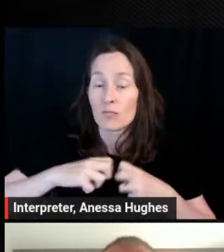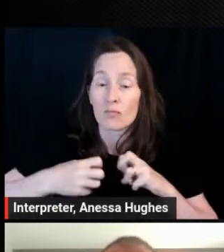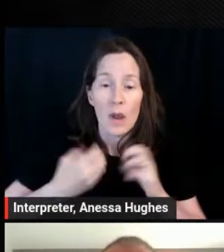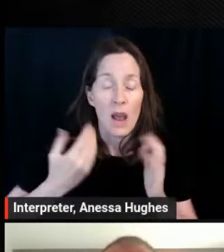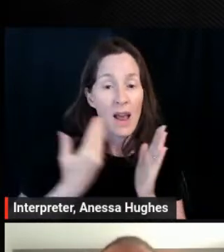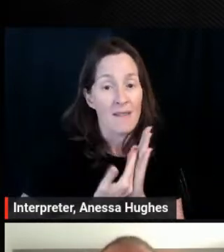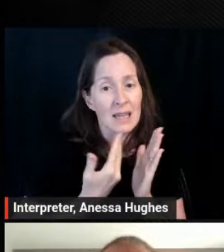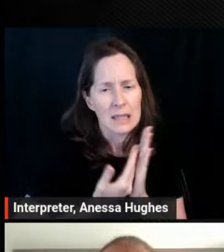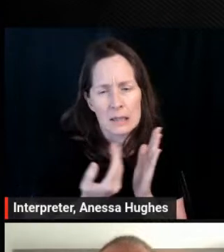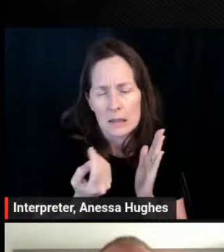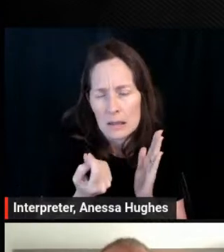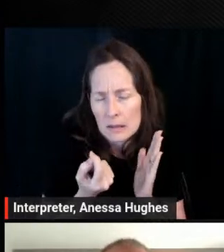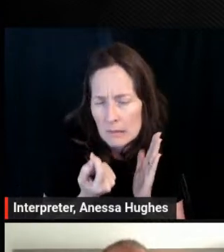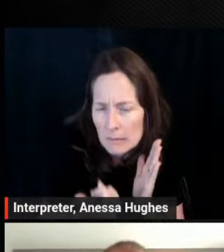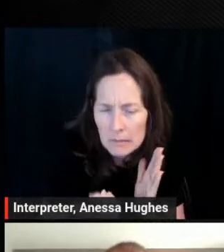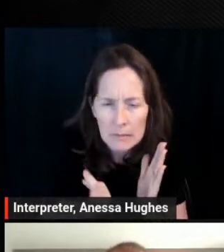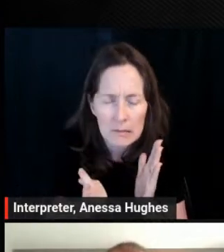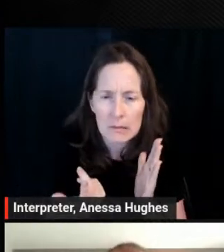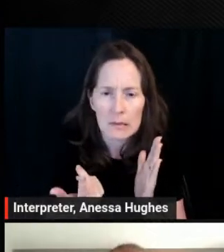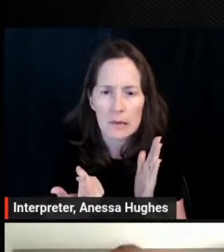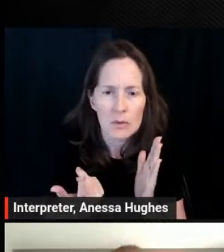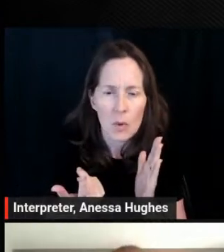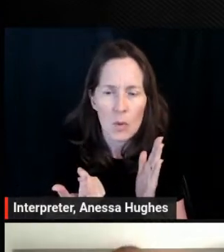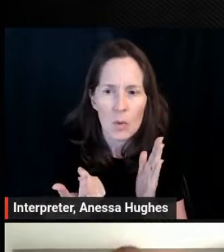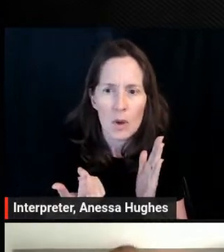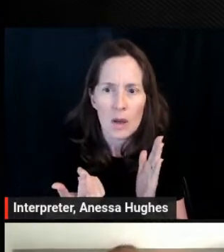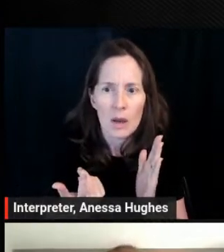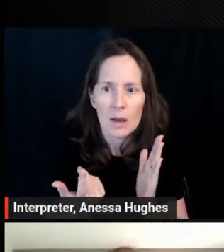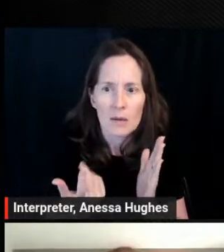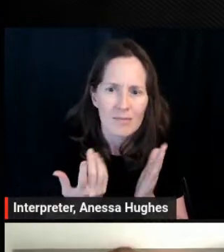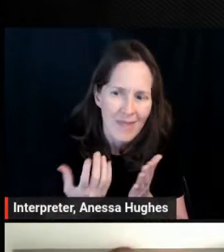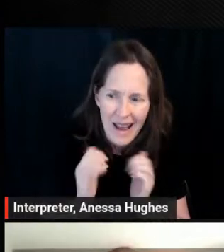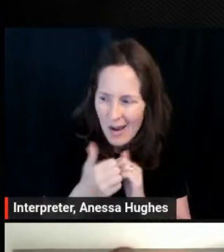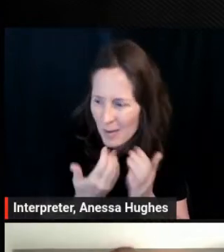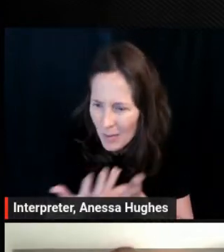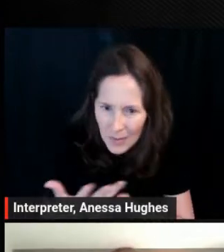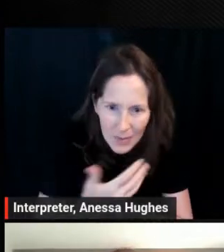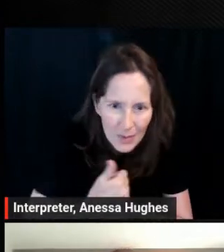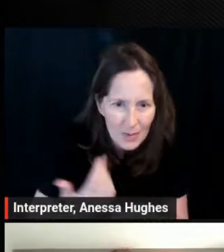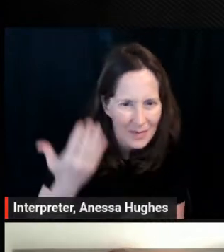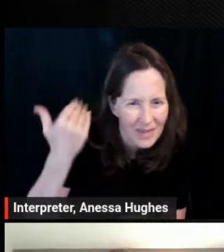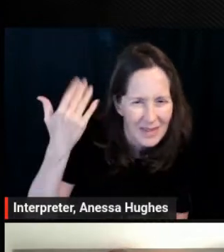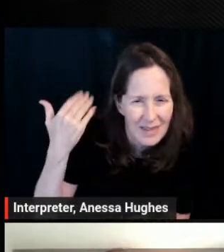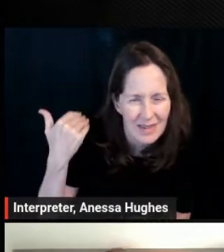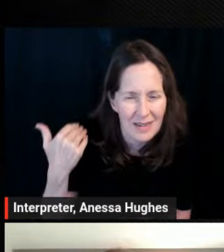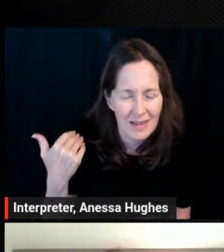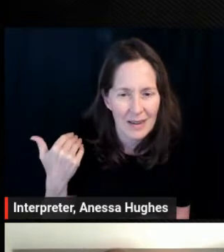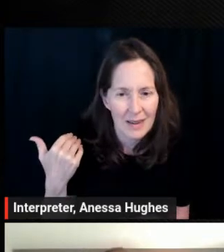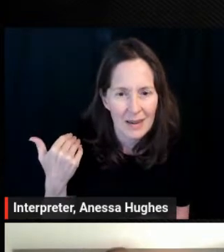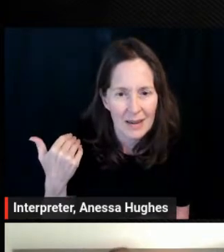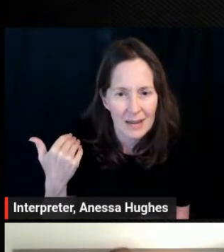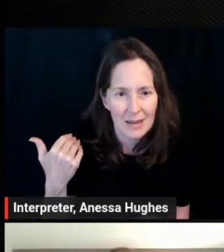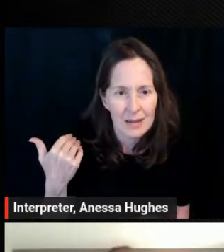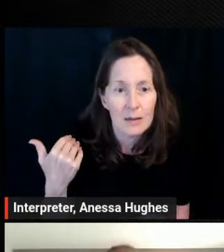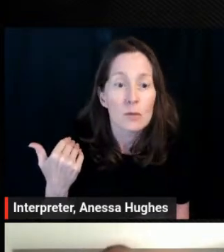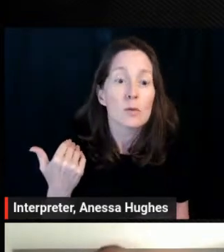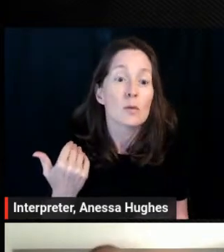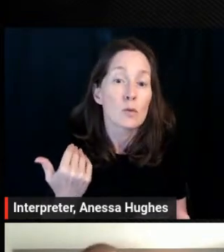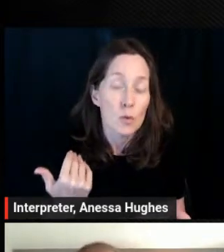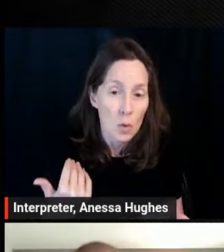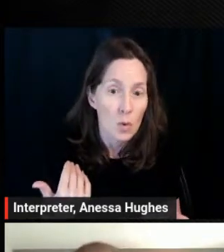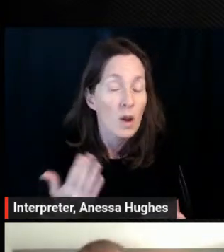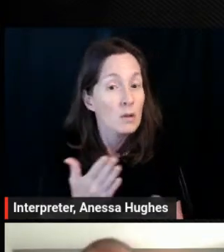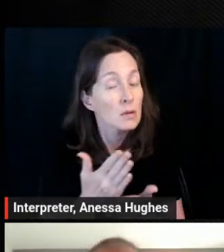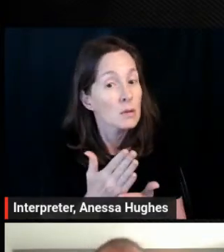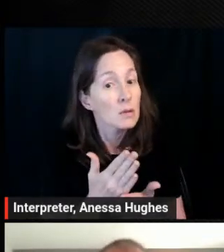and interrogate suspects. Even then, experienced members of these many different kidnapping crews